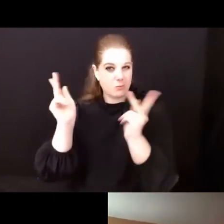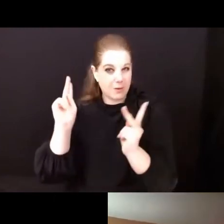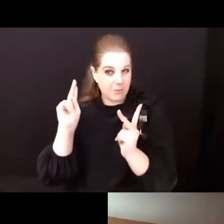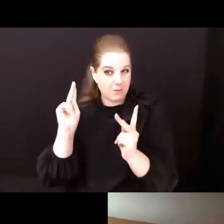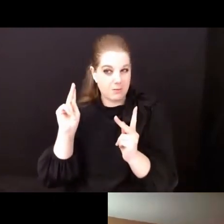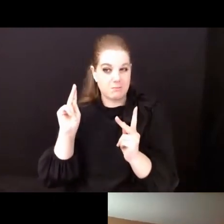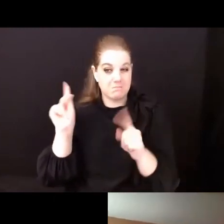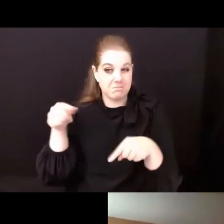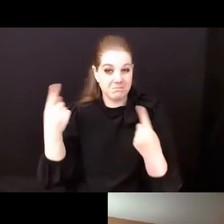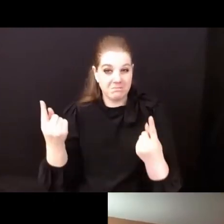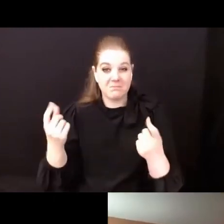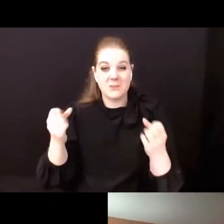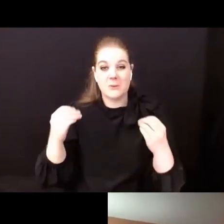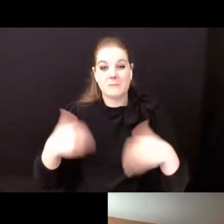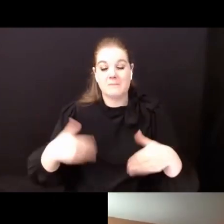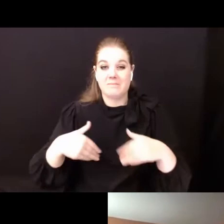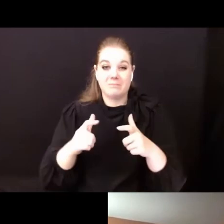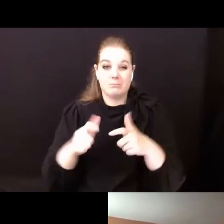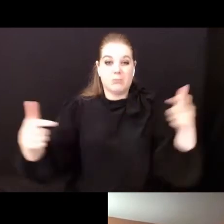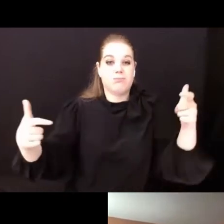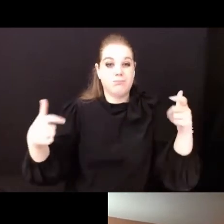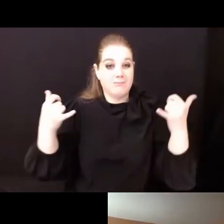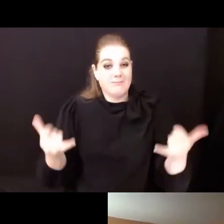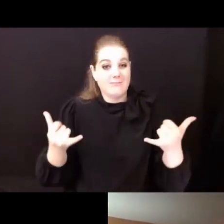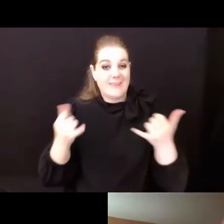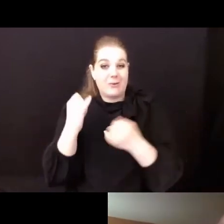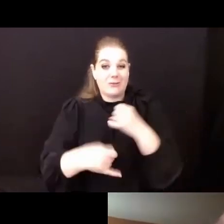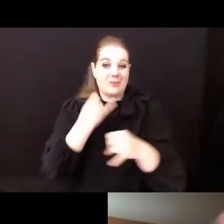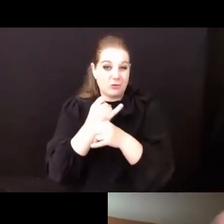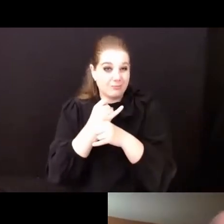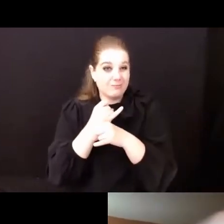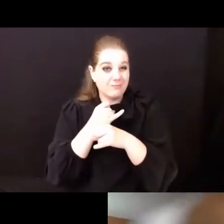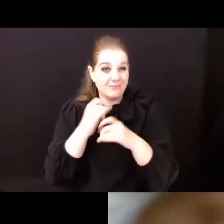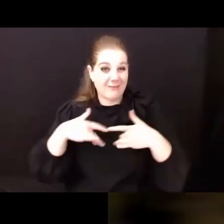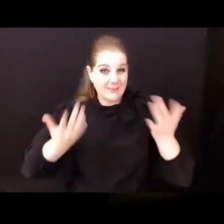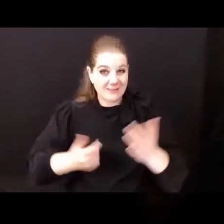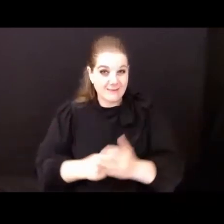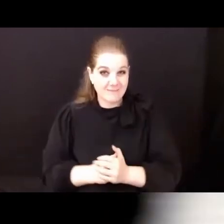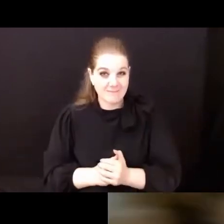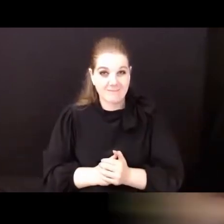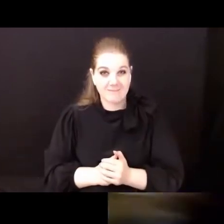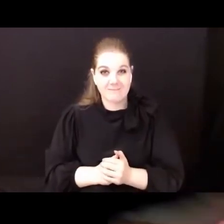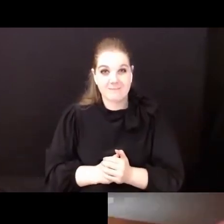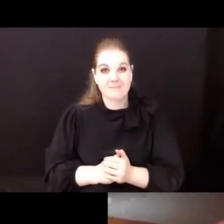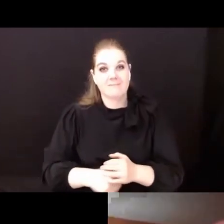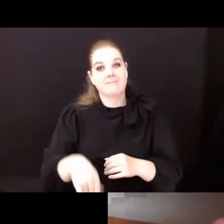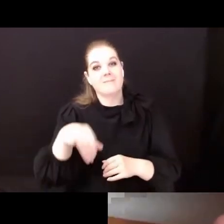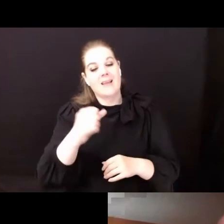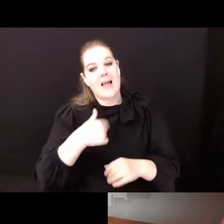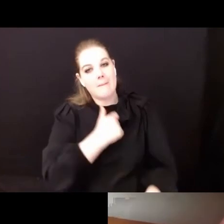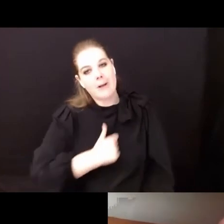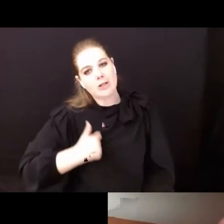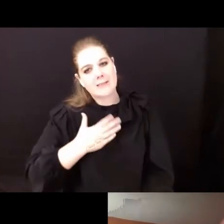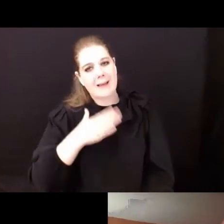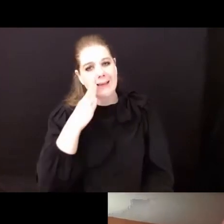this has definitely grown to an international event. Which is, and I apologize for my cat. Was